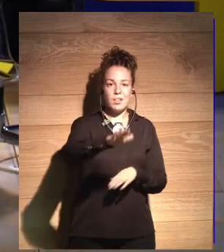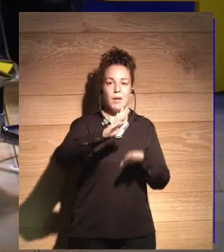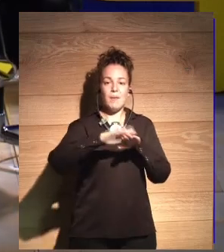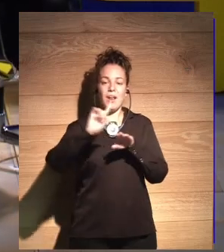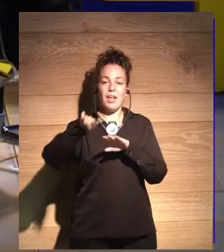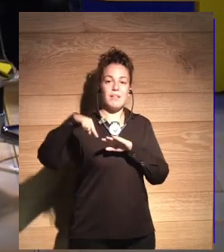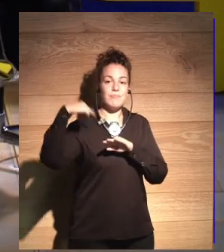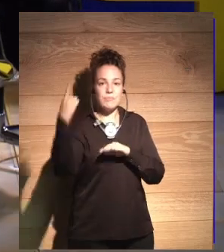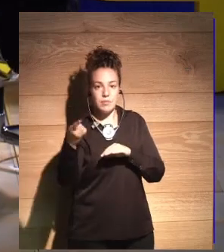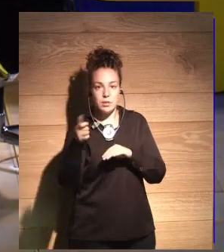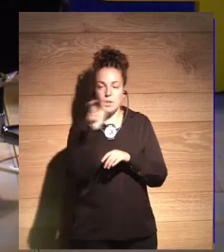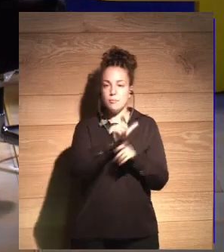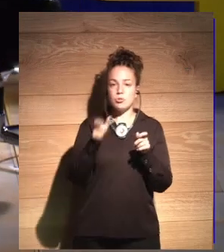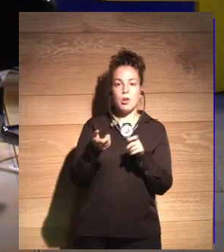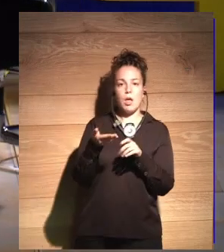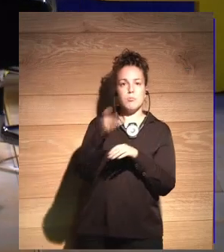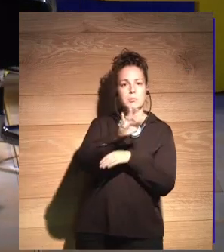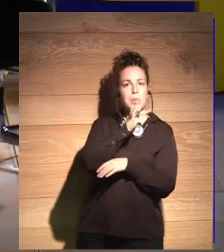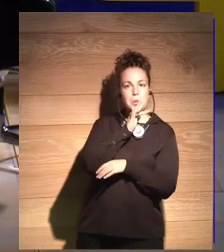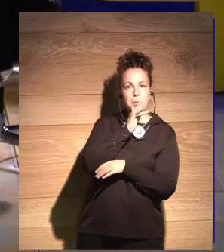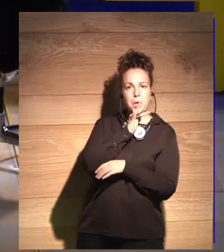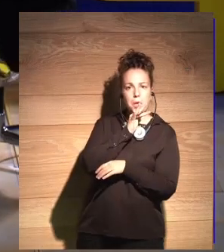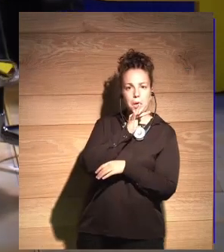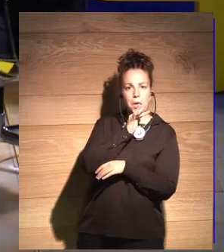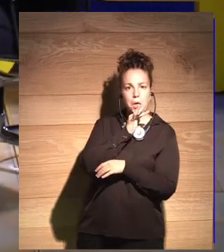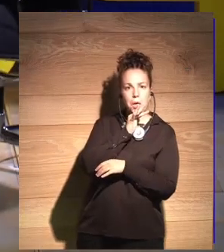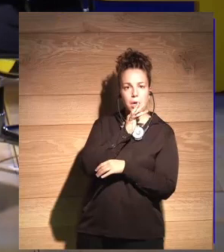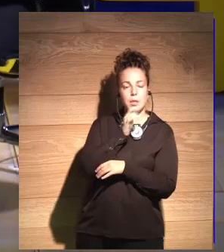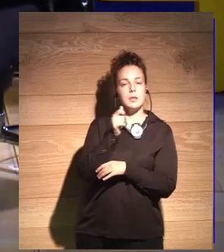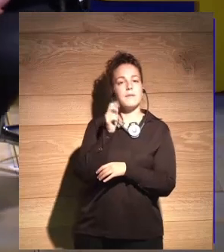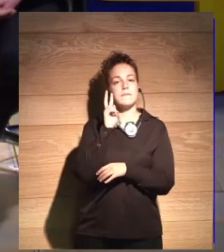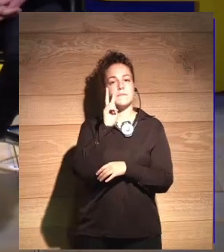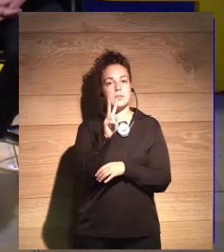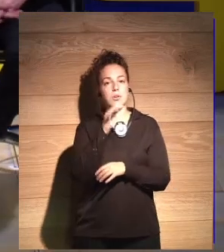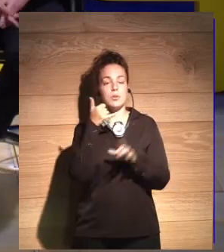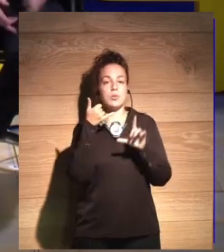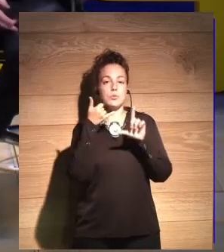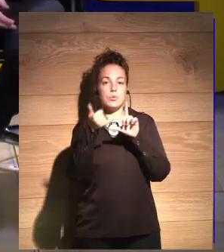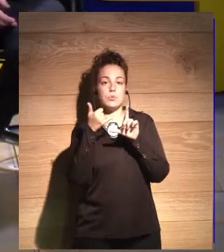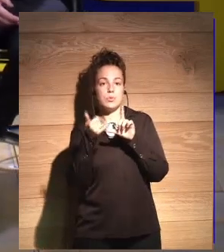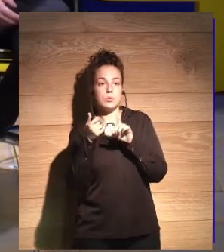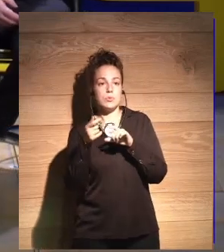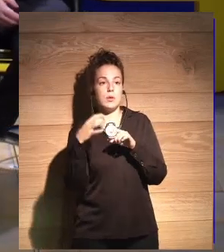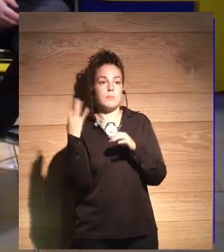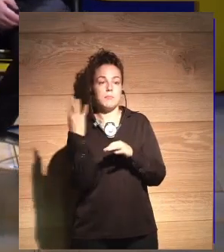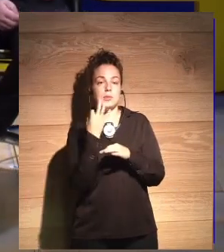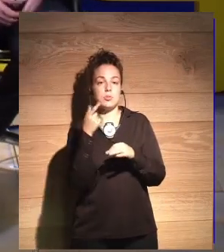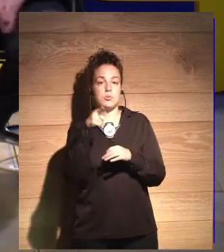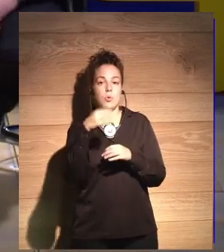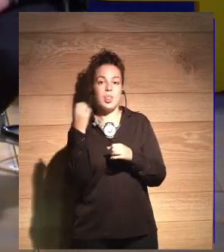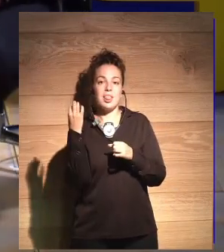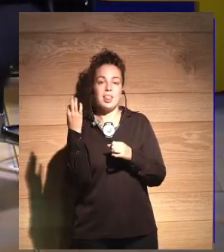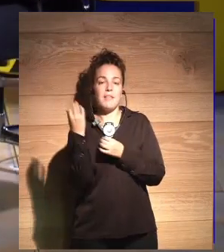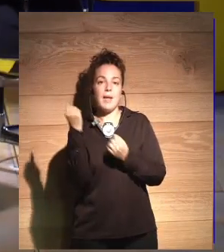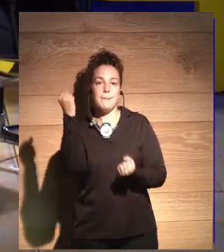were watching YouTube, I think, so it's their fault. You have to keep your hands on the wheel. I think there was some issue, but like it's like